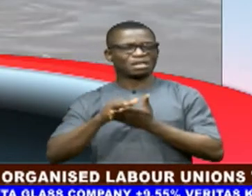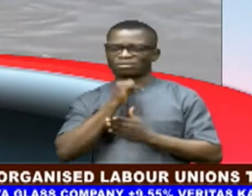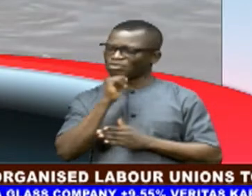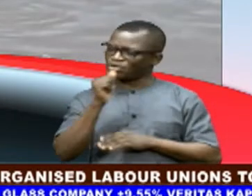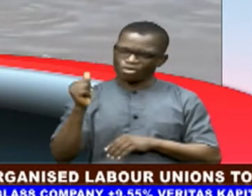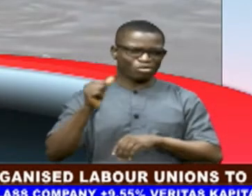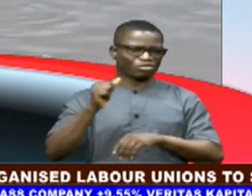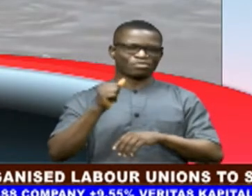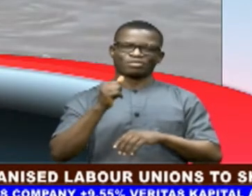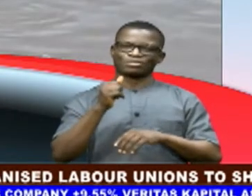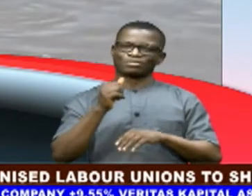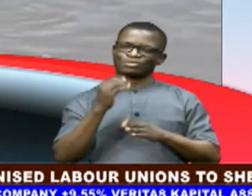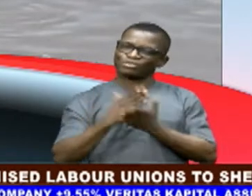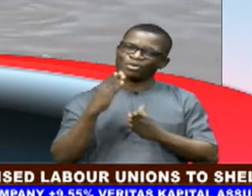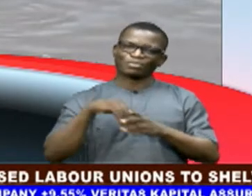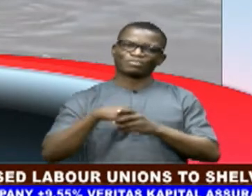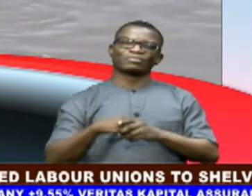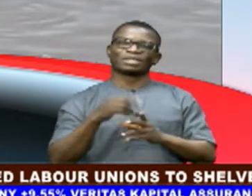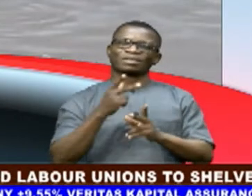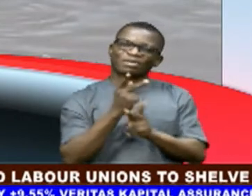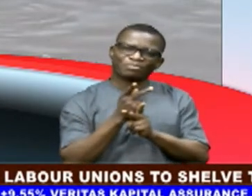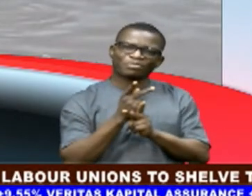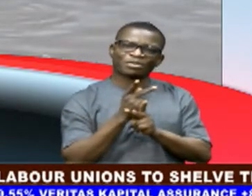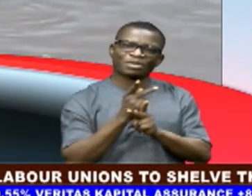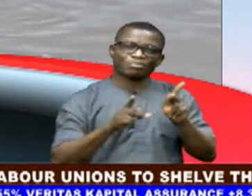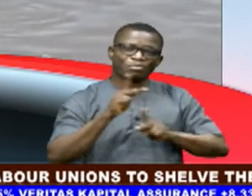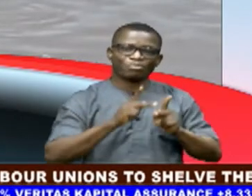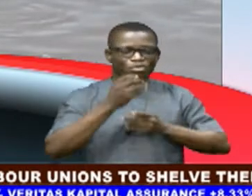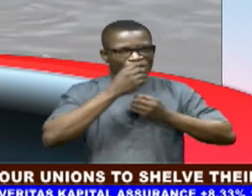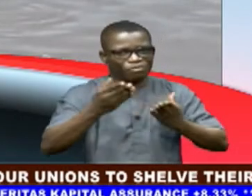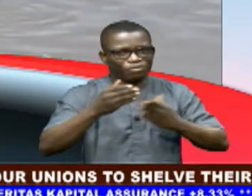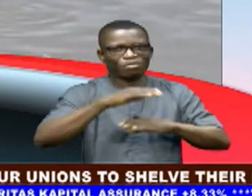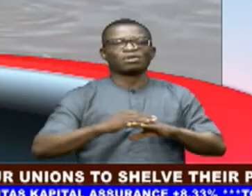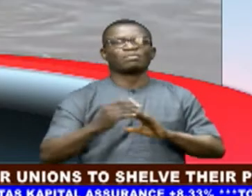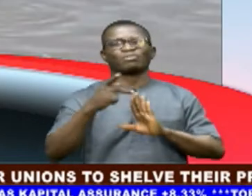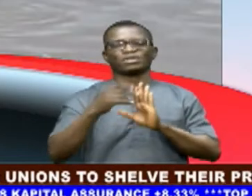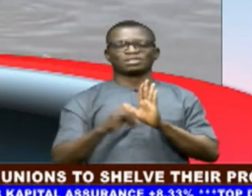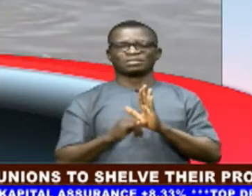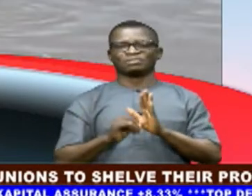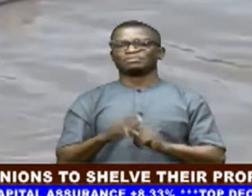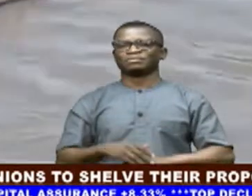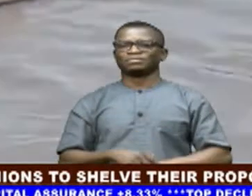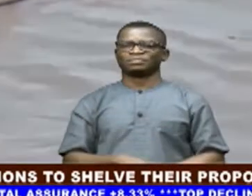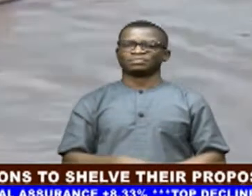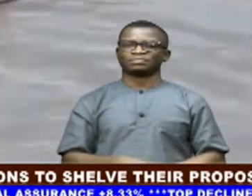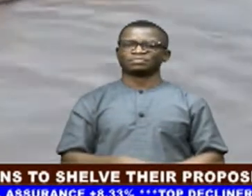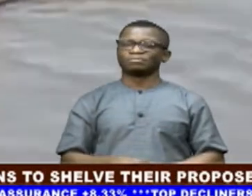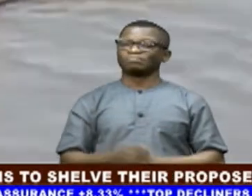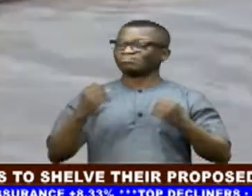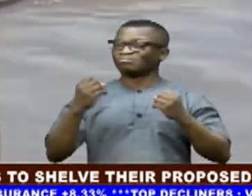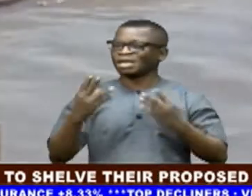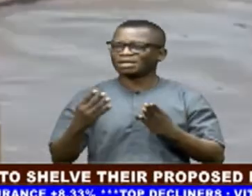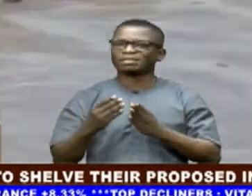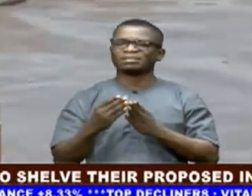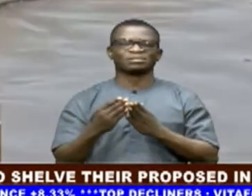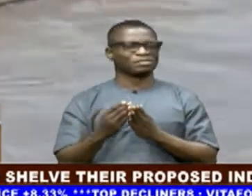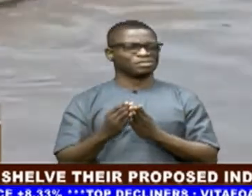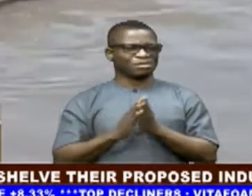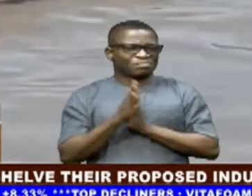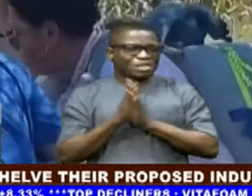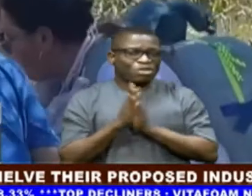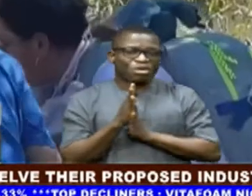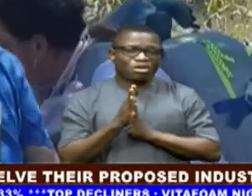undocumented migrants and asylum seekers at bay. Details again with Kolo Muhammad. Dozens of desperate migrants